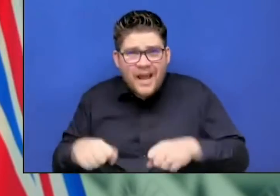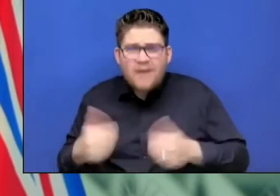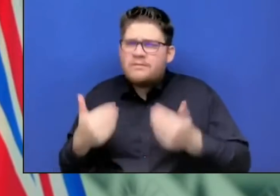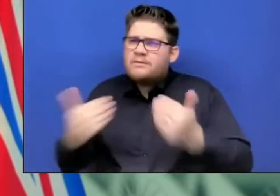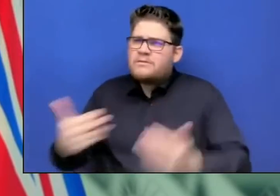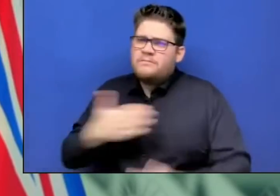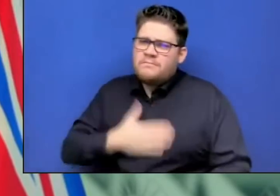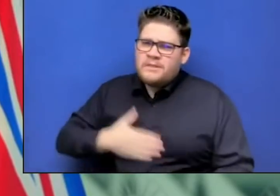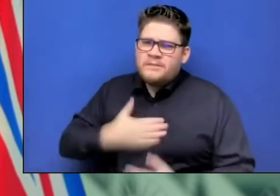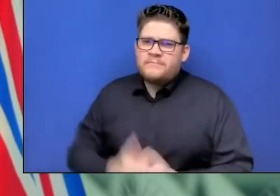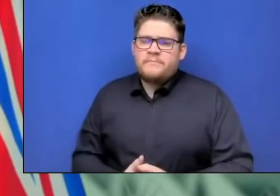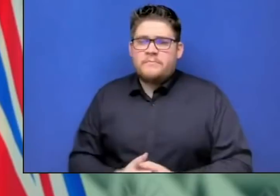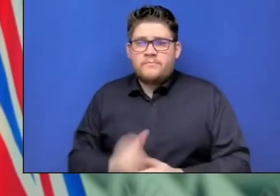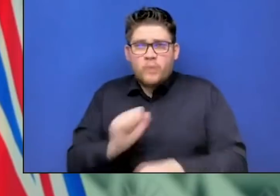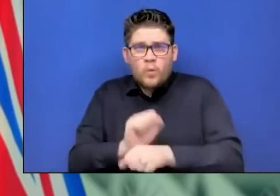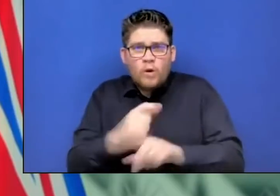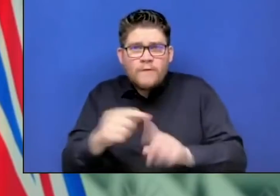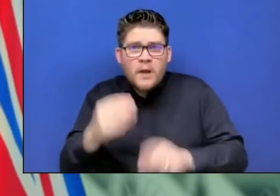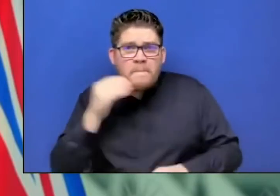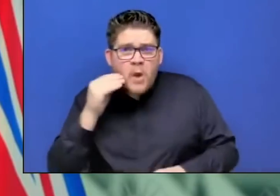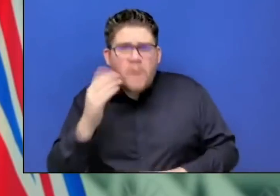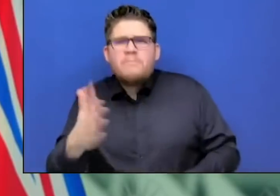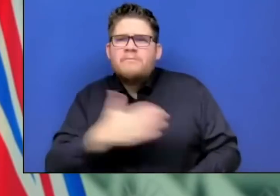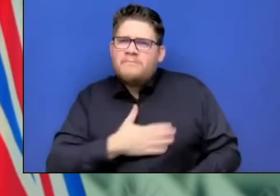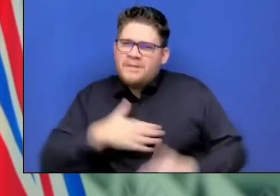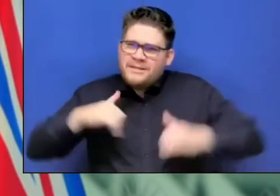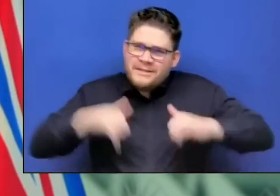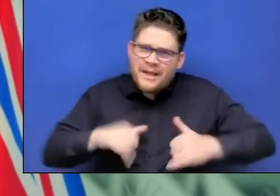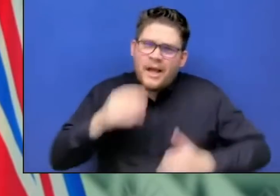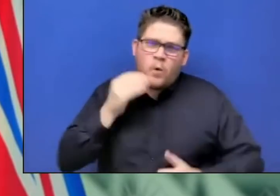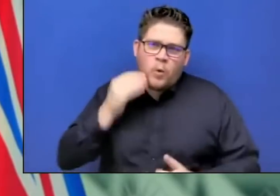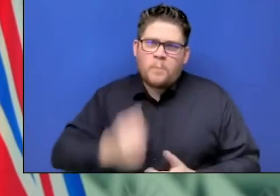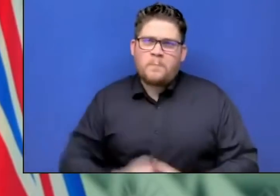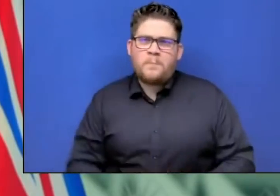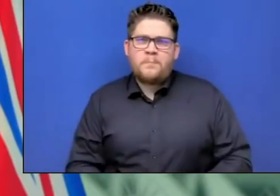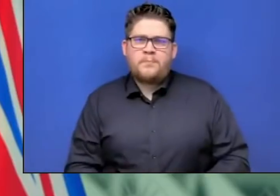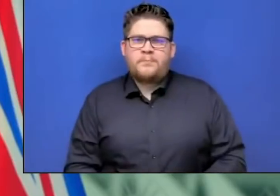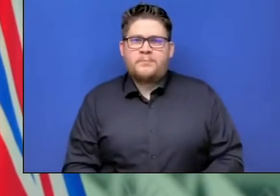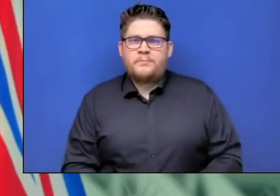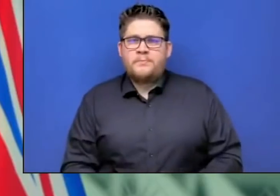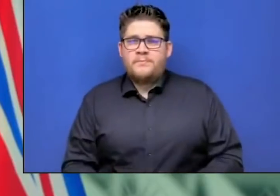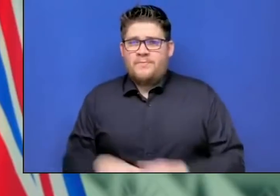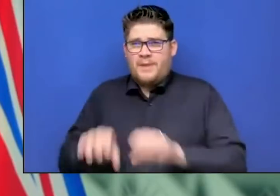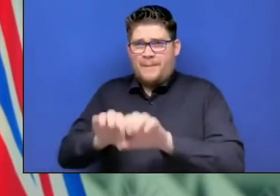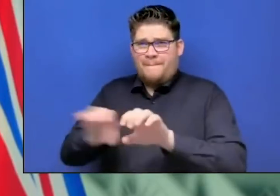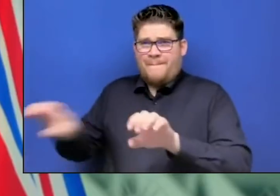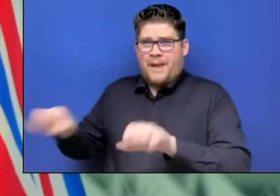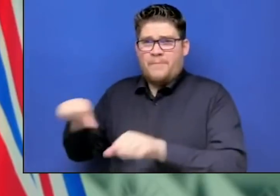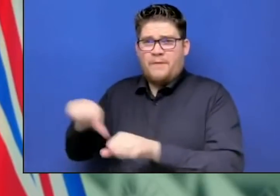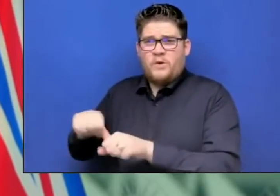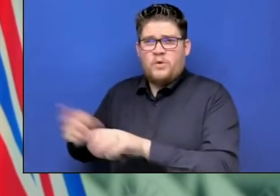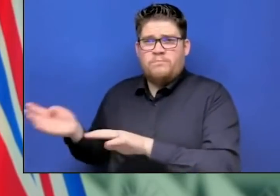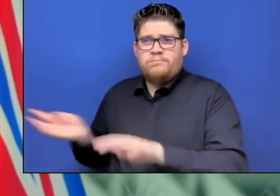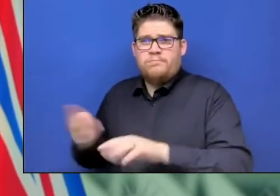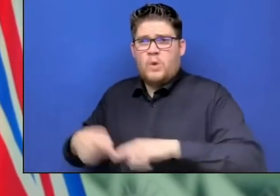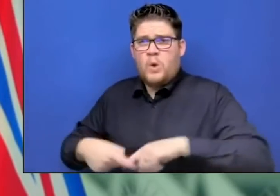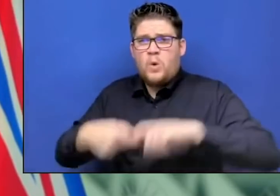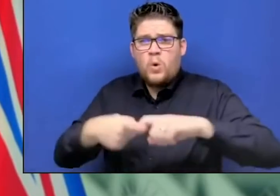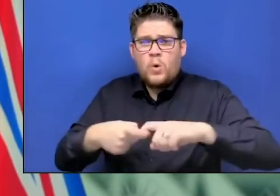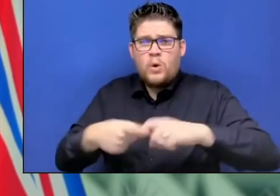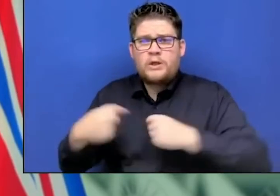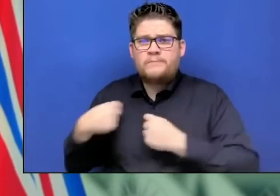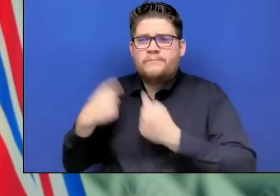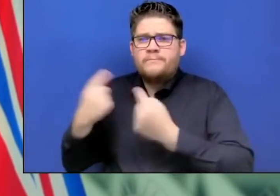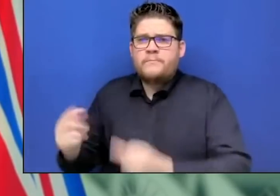Lower Mainland and Vancouver Island. The pipeline has been down since November the 14th, 2021, although crews